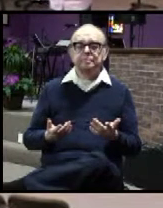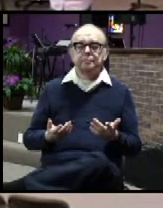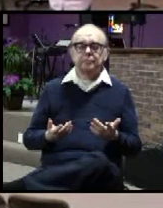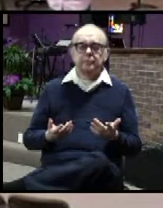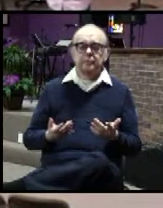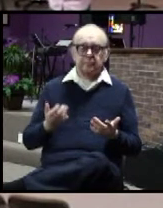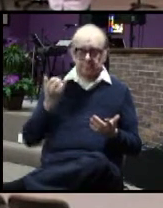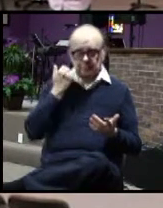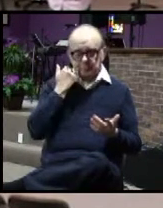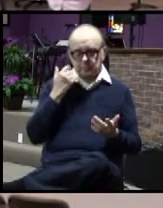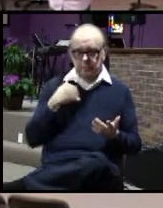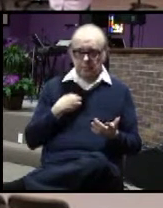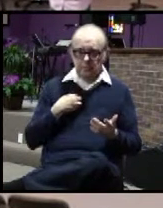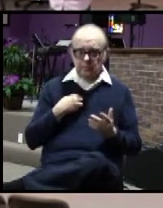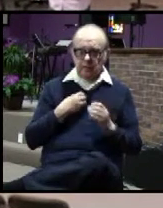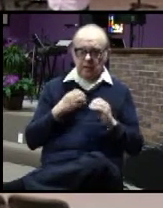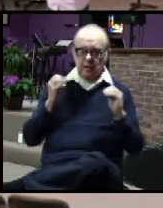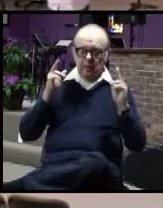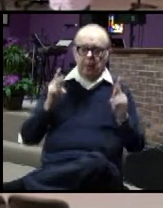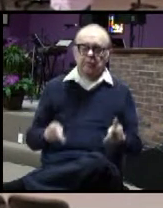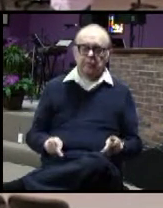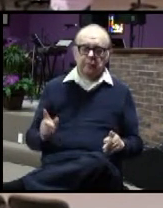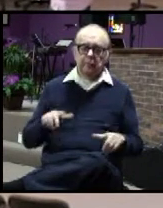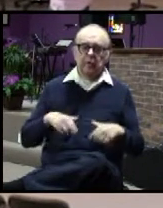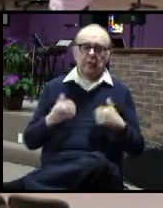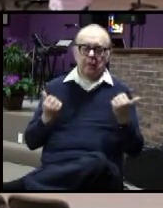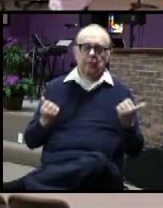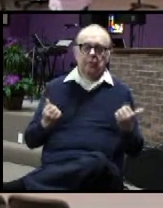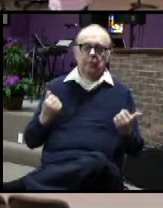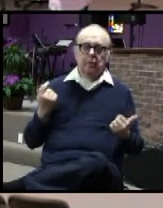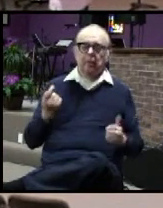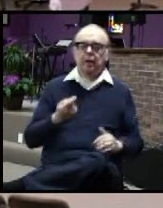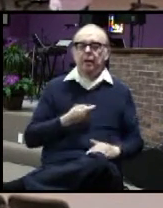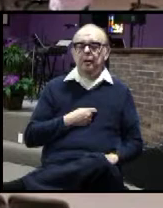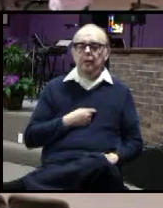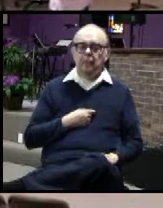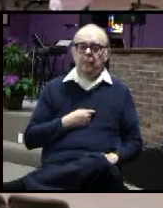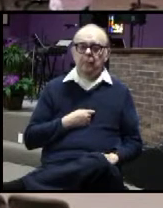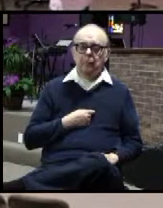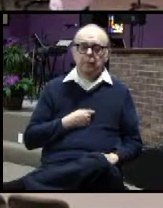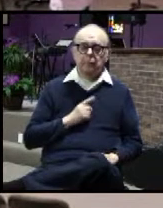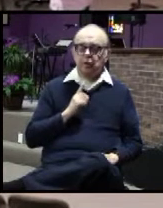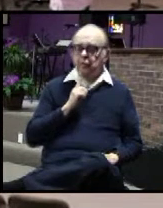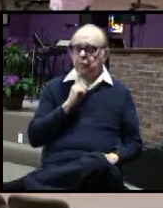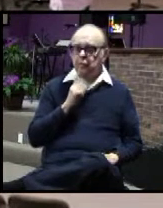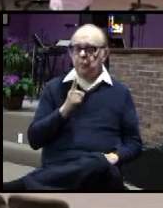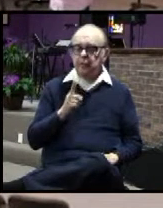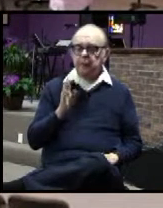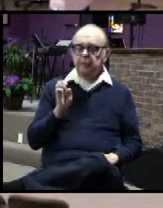If we were to have nobody in our life, we would be absolutely lonely.